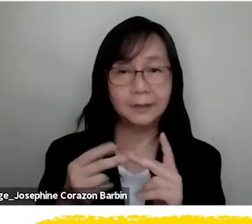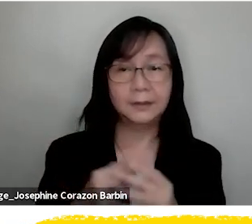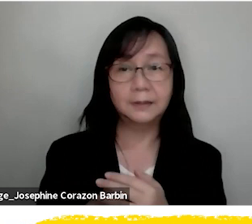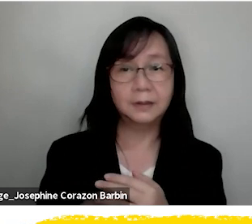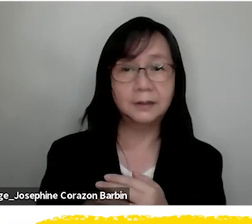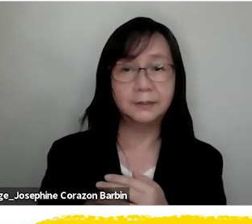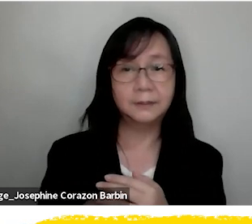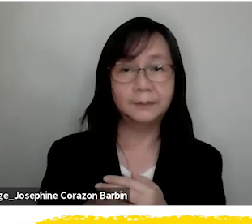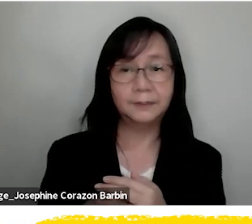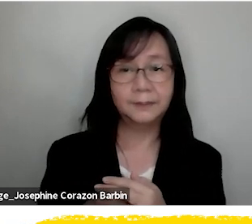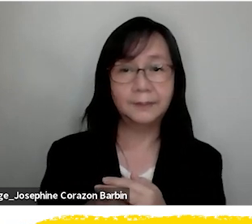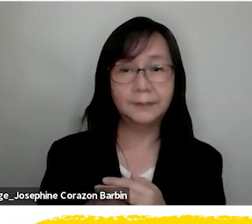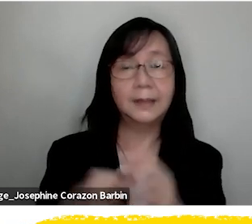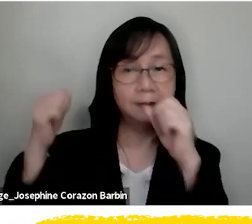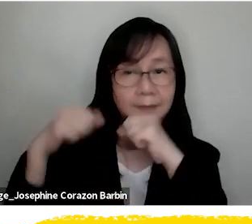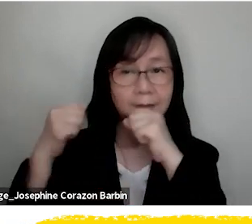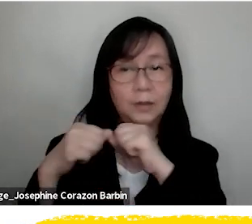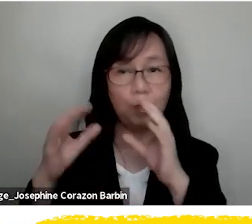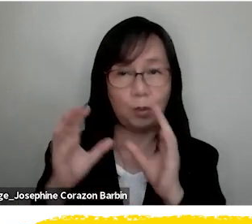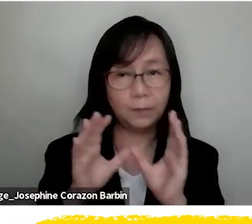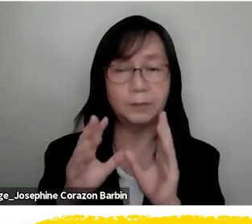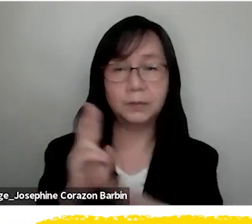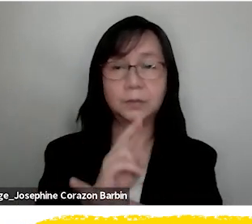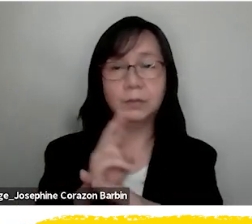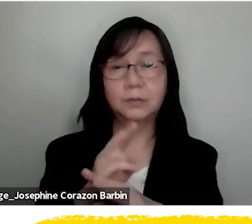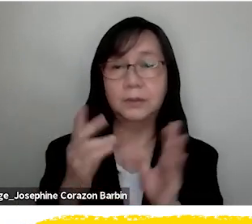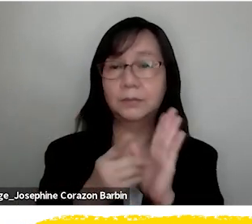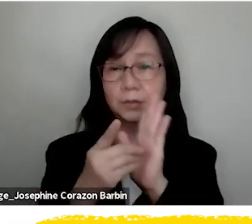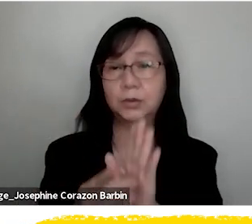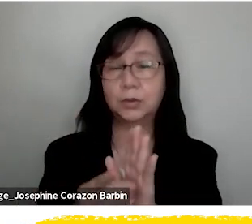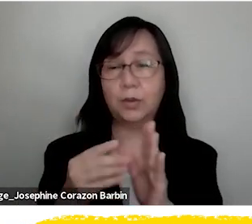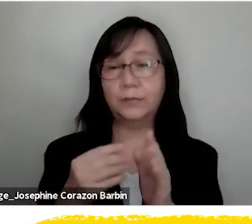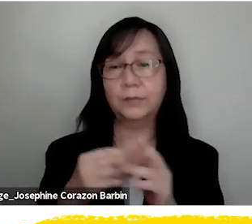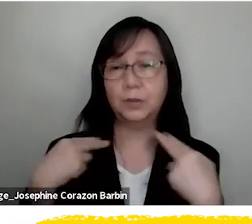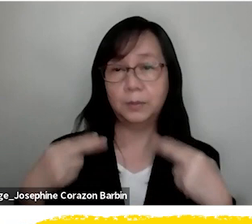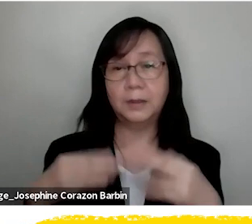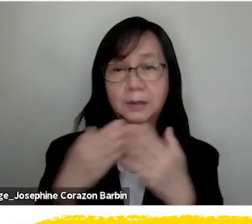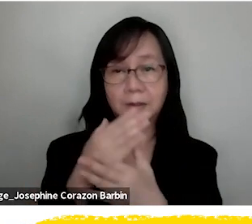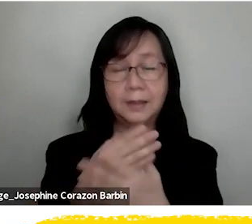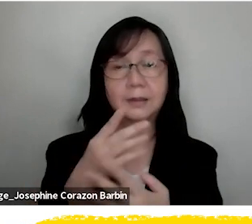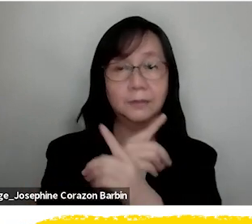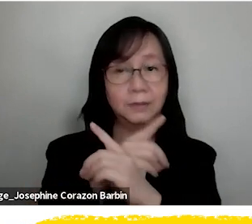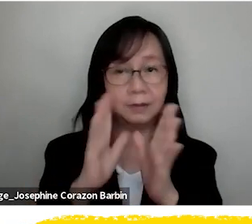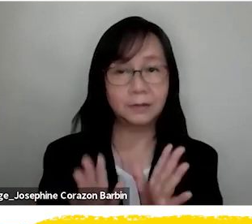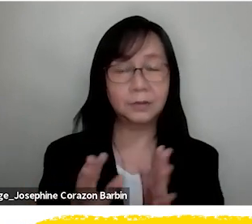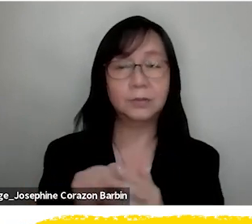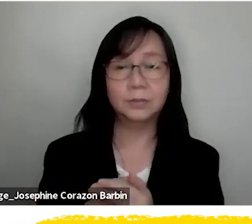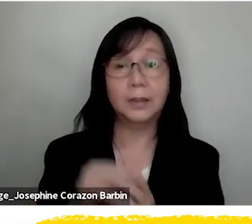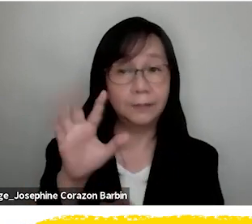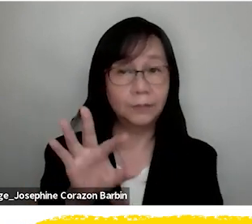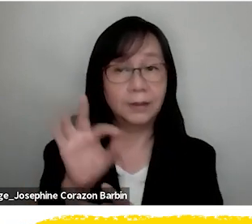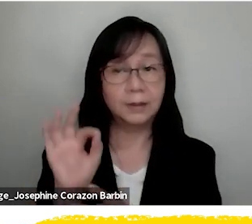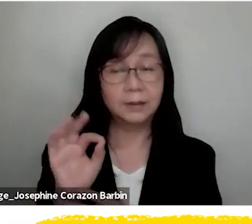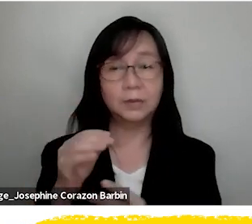let's say a commonly used definition of human rights defenders, which you can find